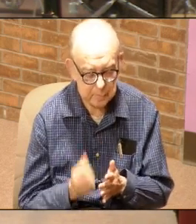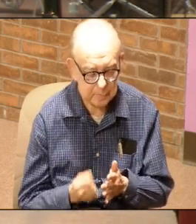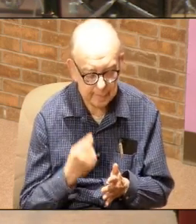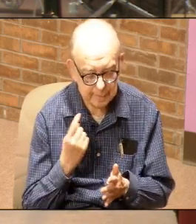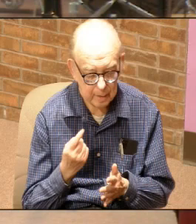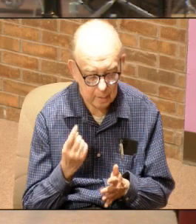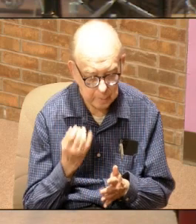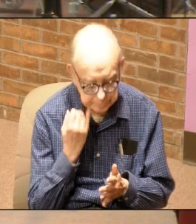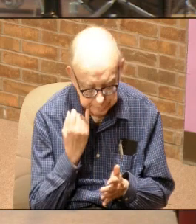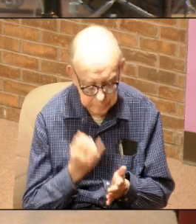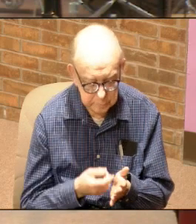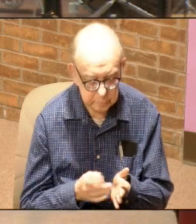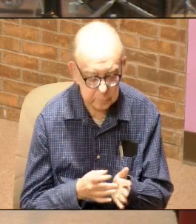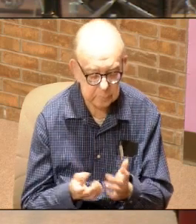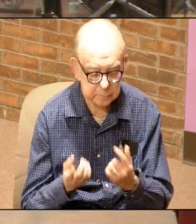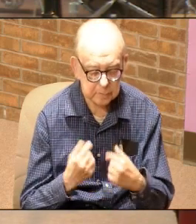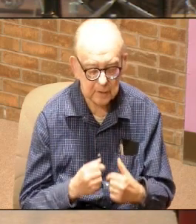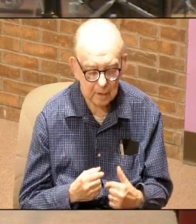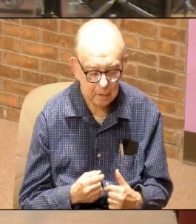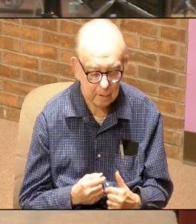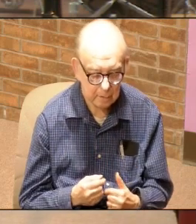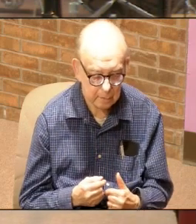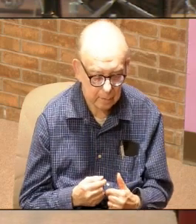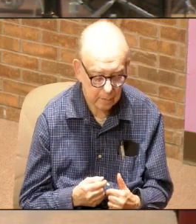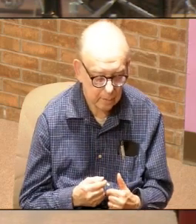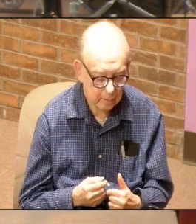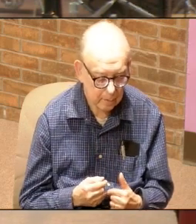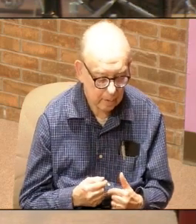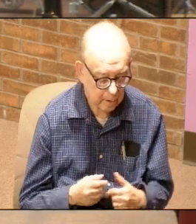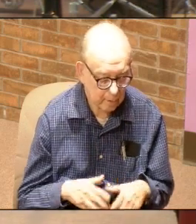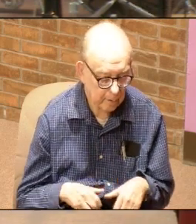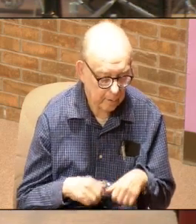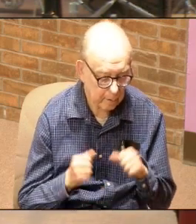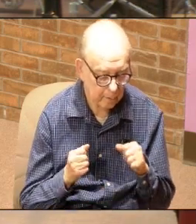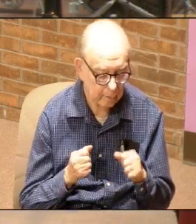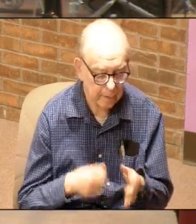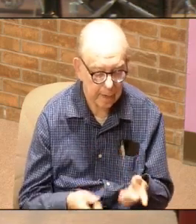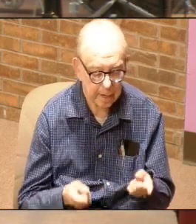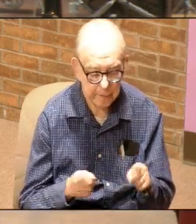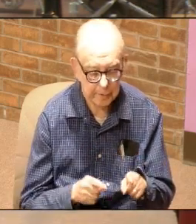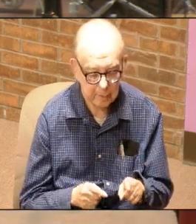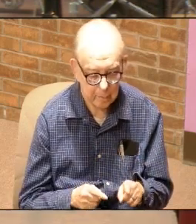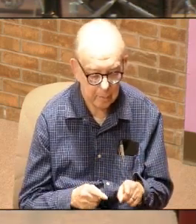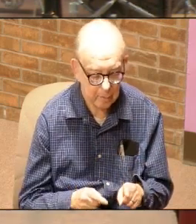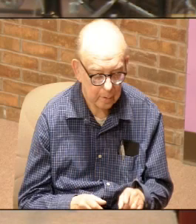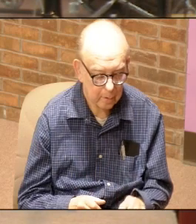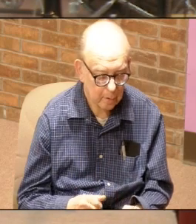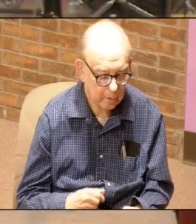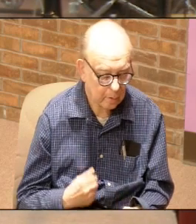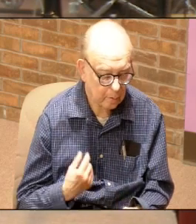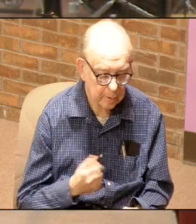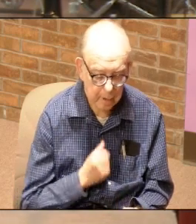I think that when Jesus comes, and I believe in the rapture, and when it occurs, we ain't going